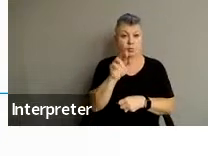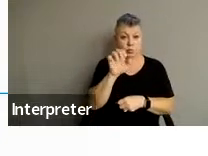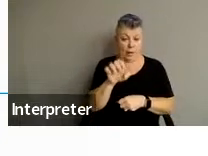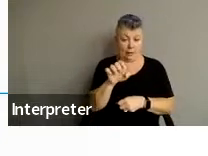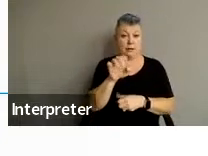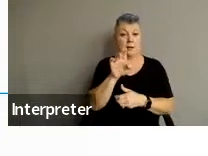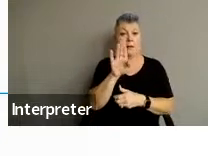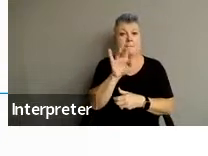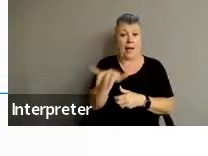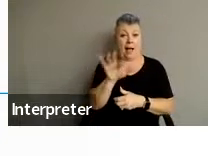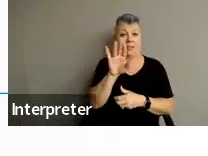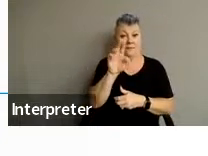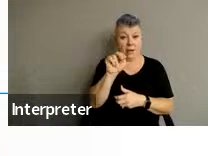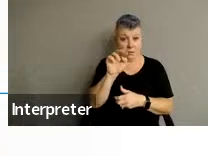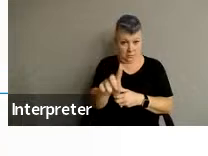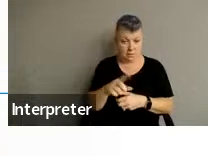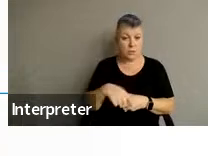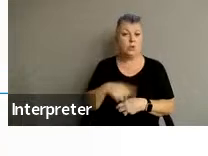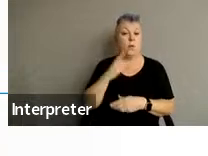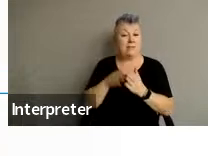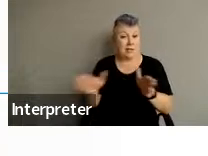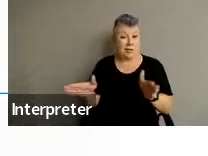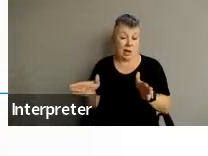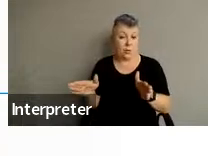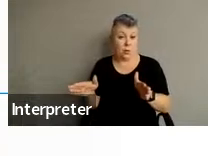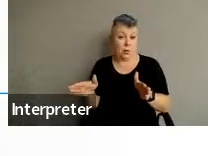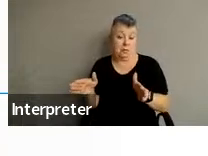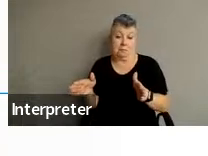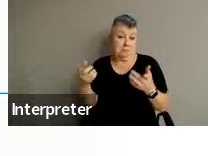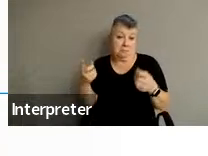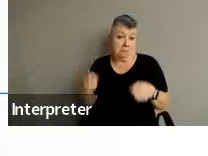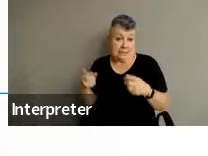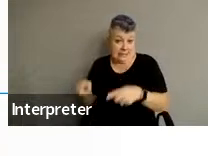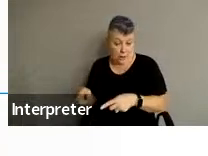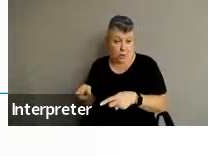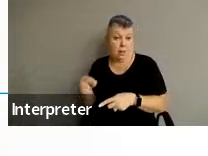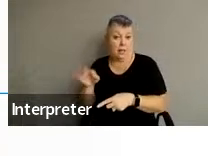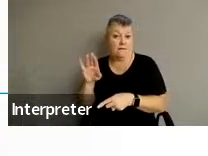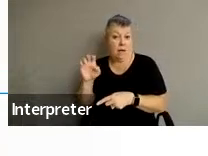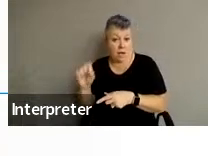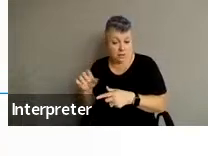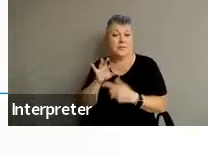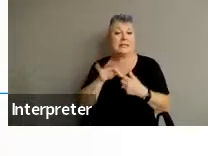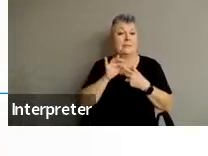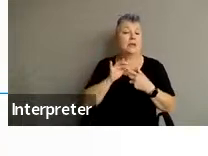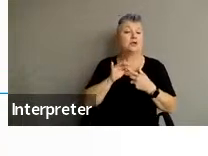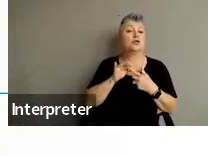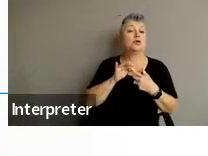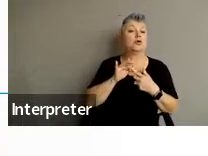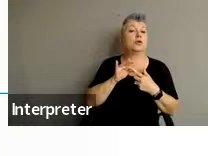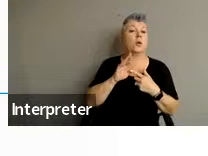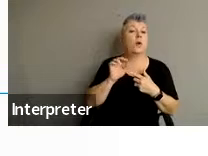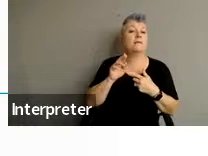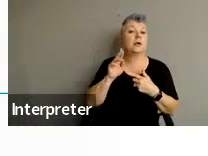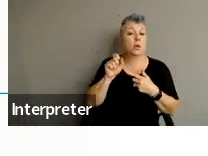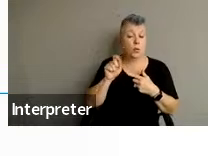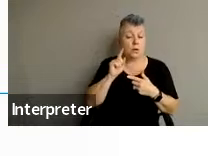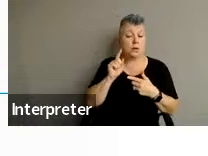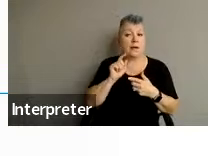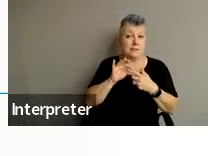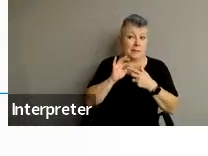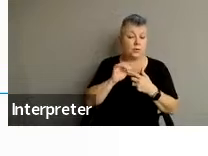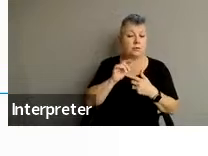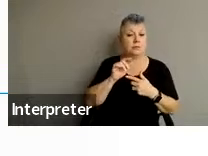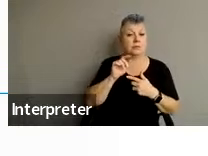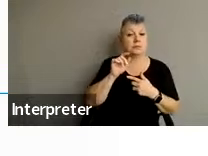proposing the general incidental fund to have a tax rate of 0.48 cents, special revenue teachers fund to have a proposed tax rate of